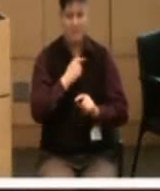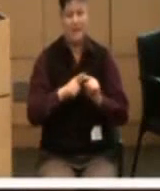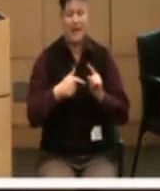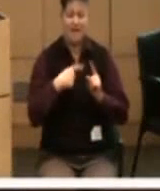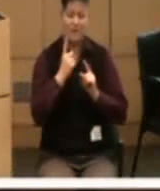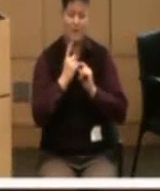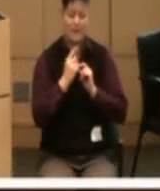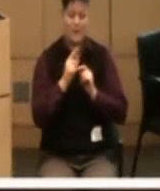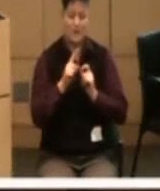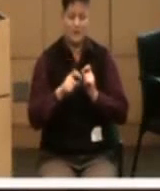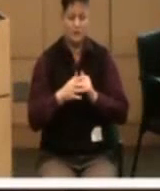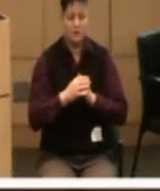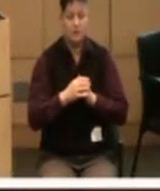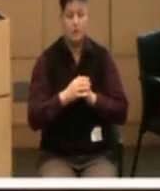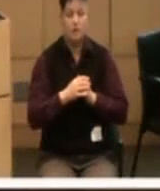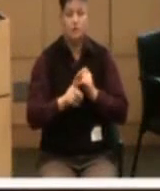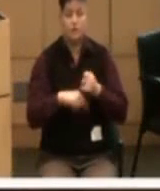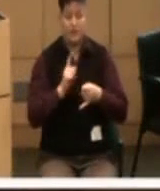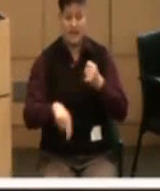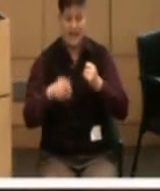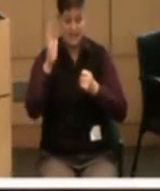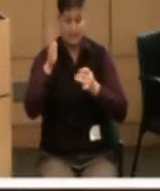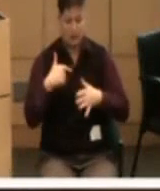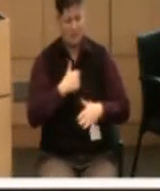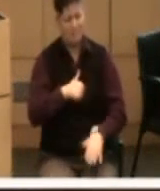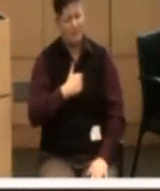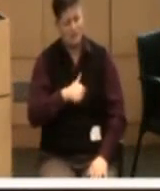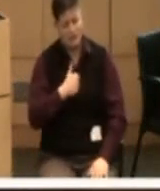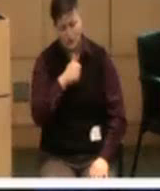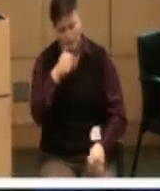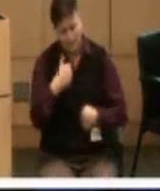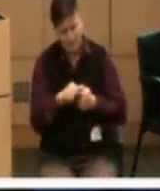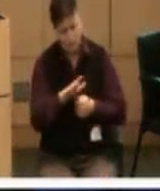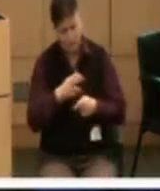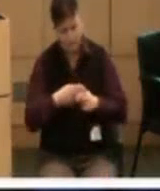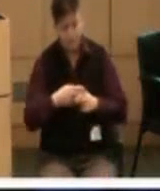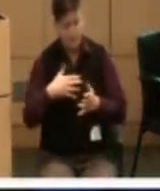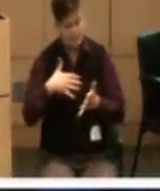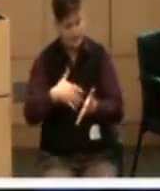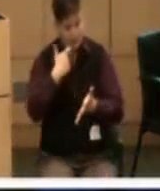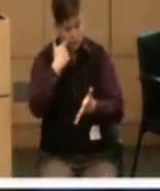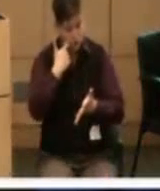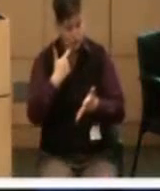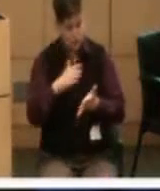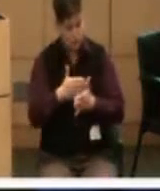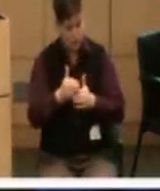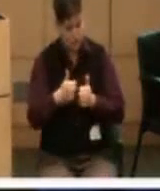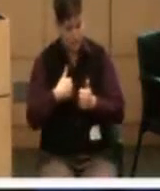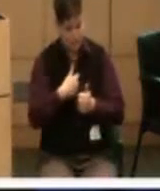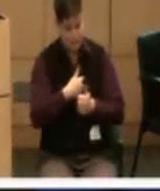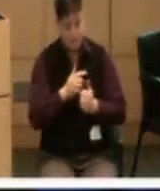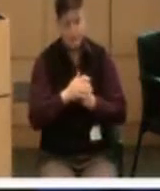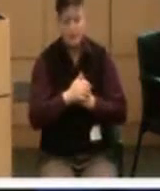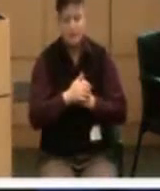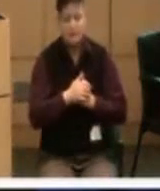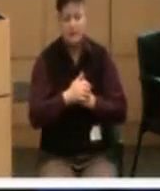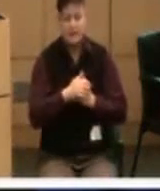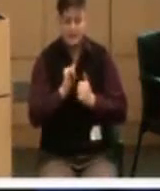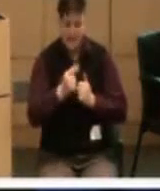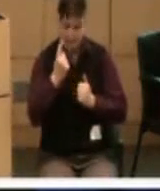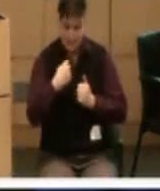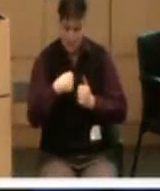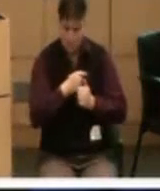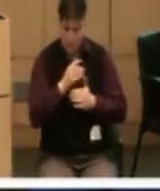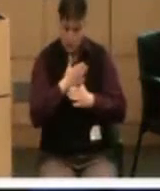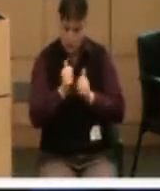So for the last speaker, I'm apologizing because I don't remember your name, but the study you just shared with us, is that something that we can share